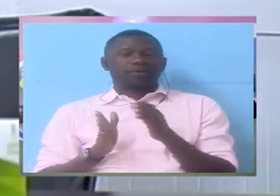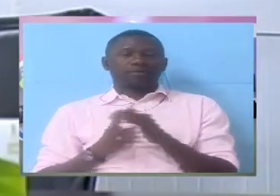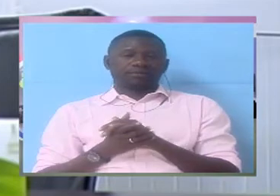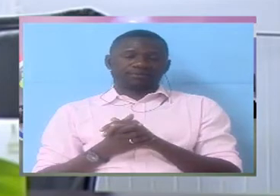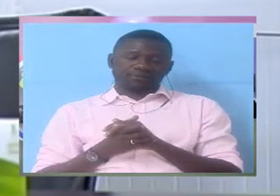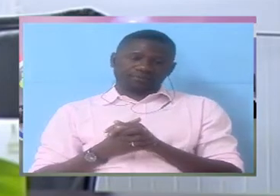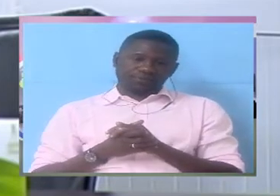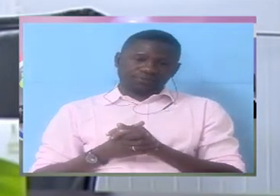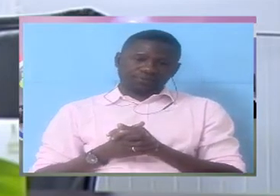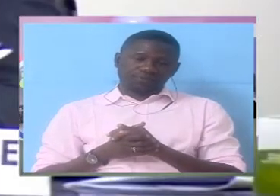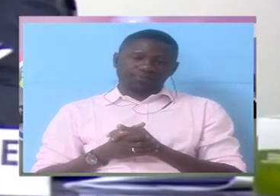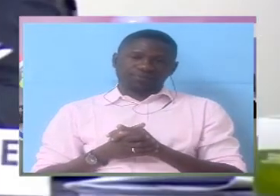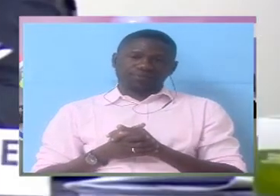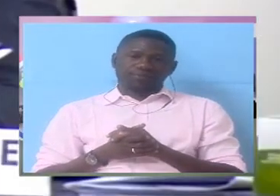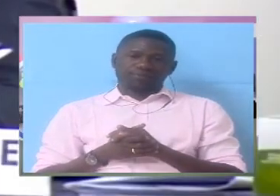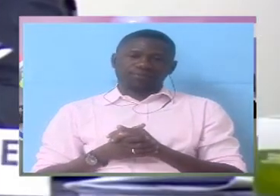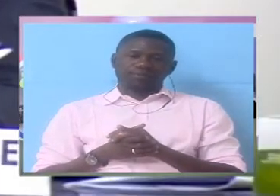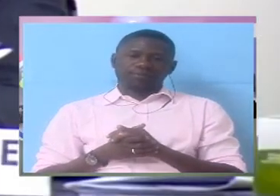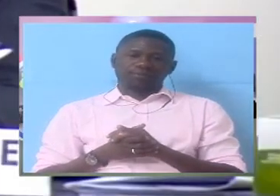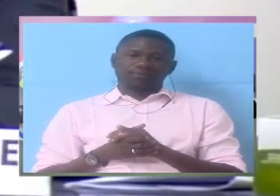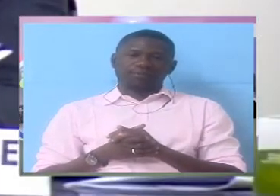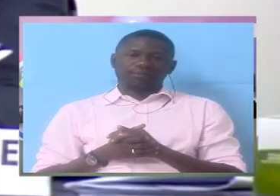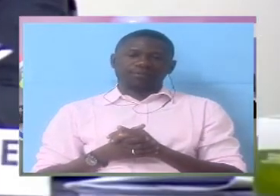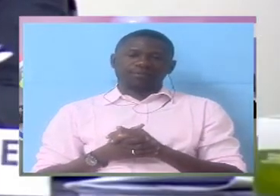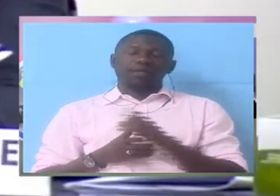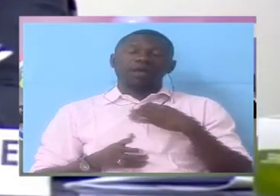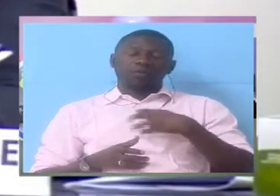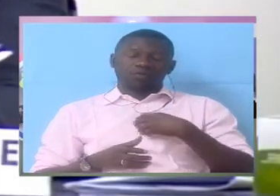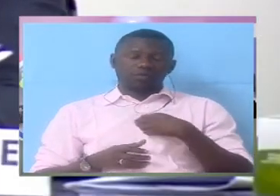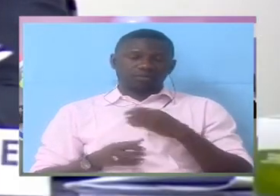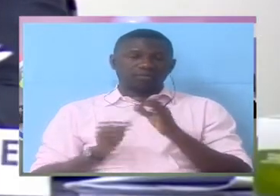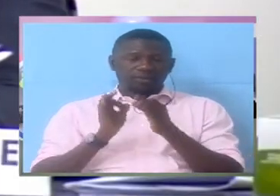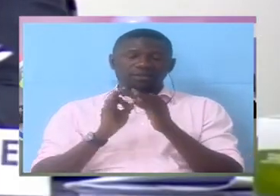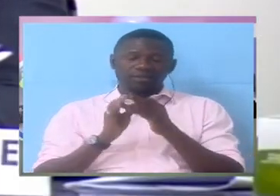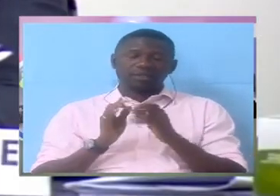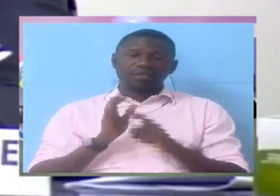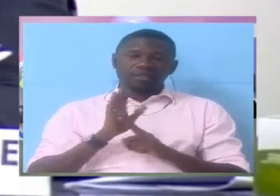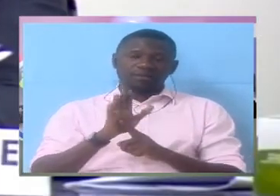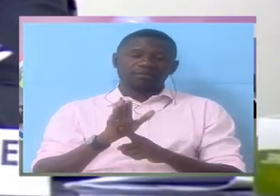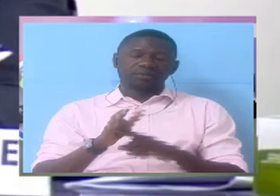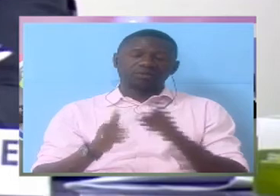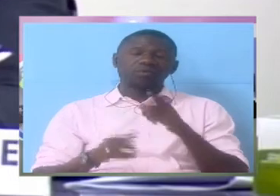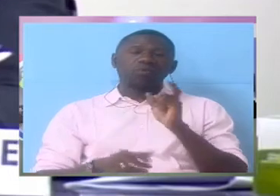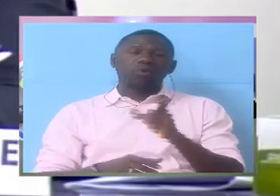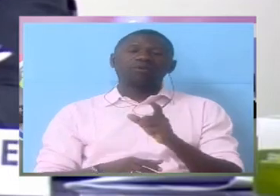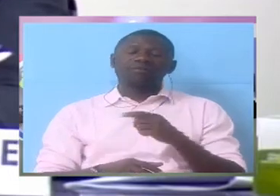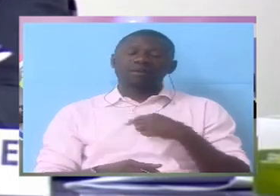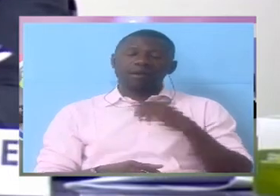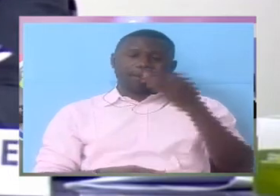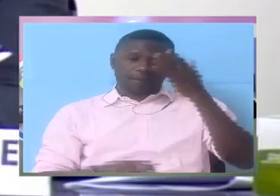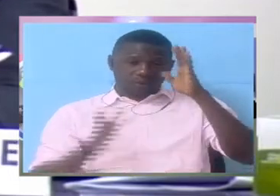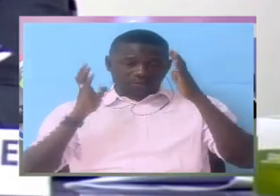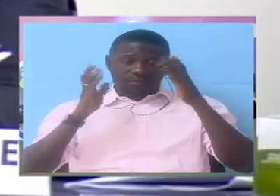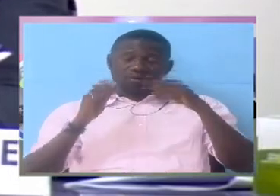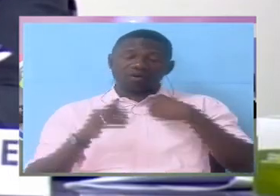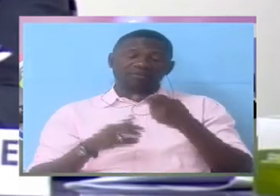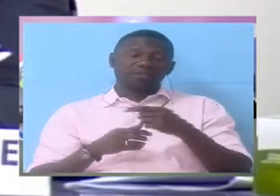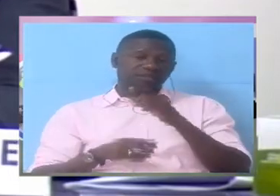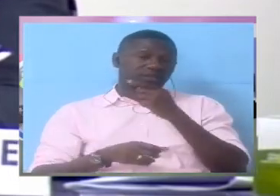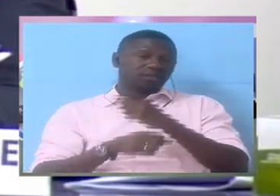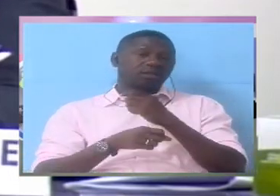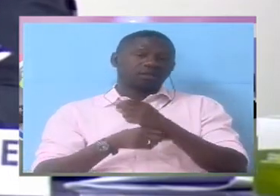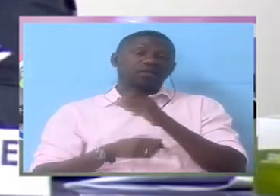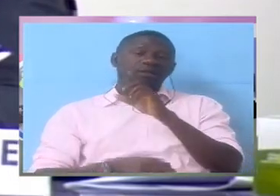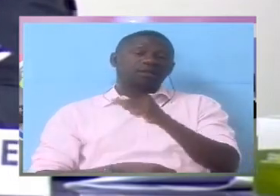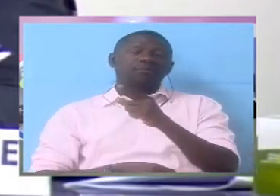crime. And let me just make this as a side comment. That is one of the problems of this country. By doing that, we